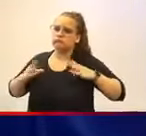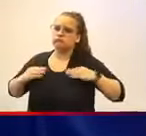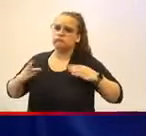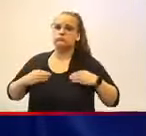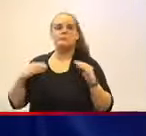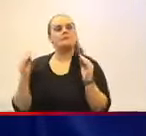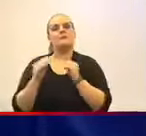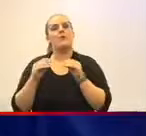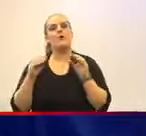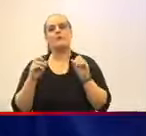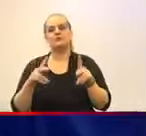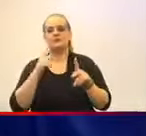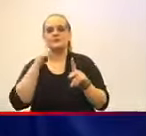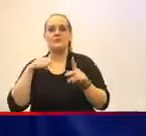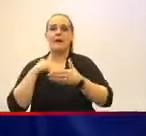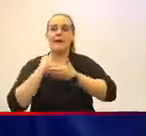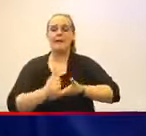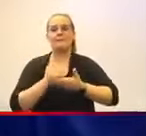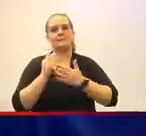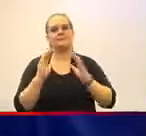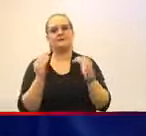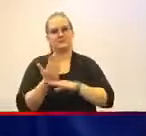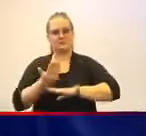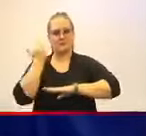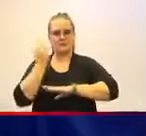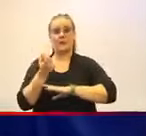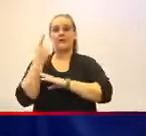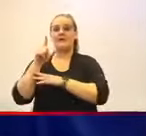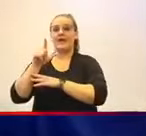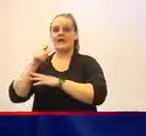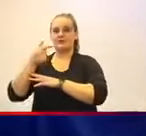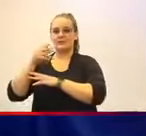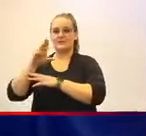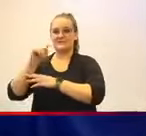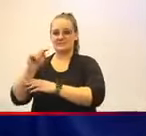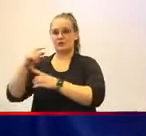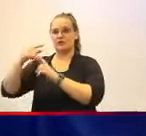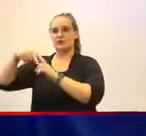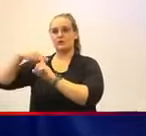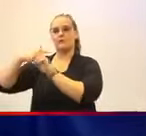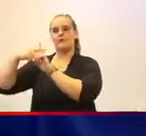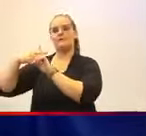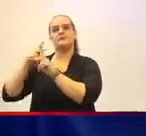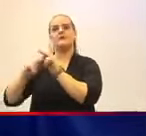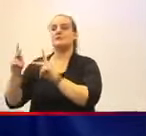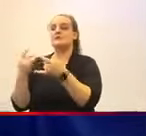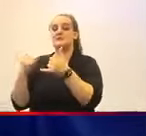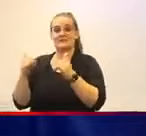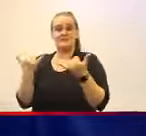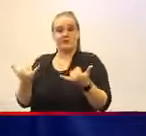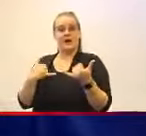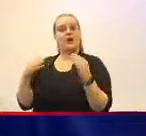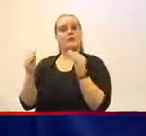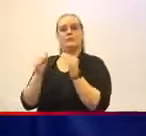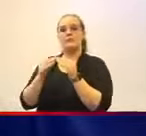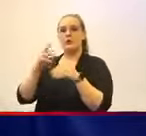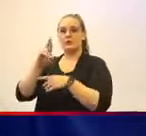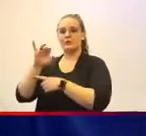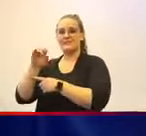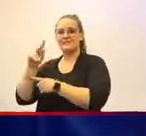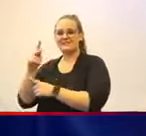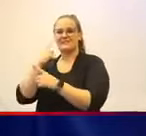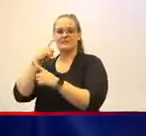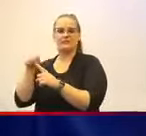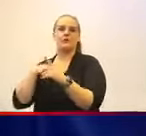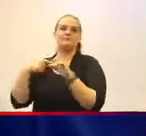before. LGBTQ+ youth remain at significantly higher risk of adverse mental health